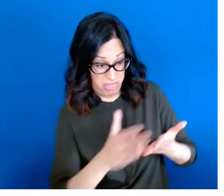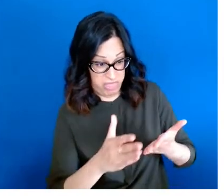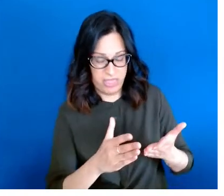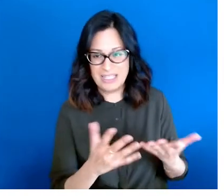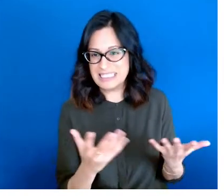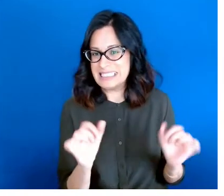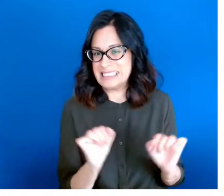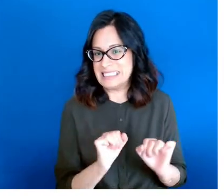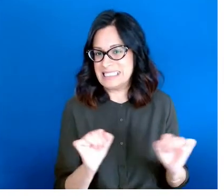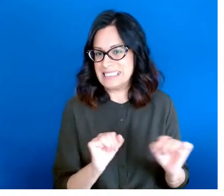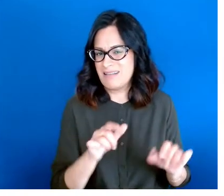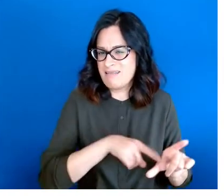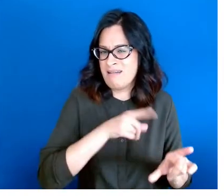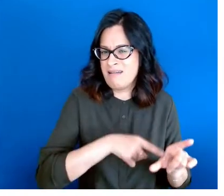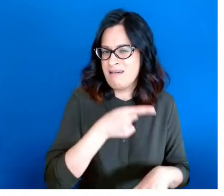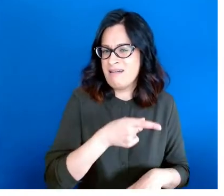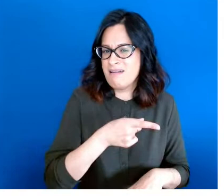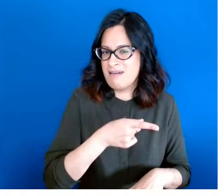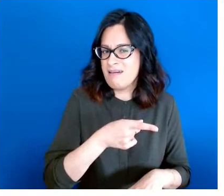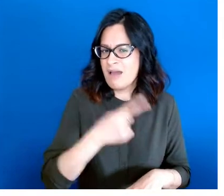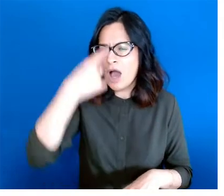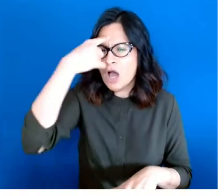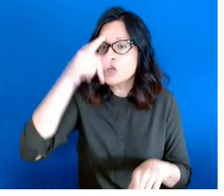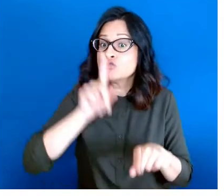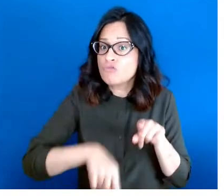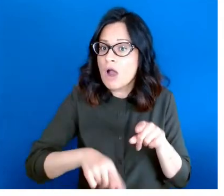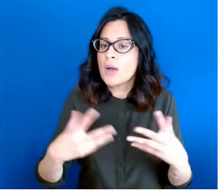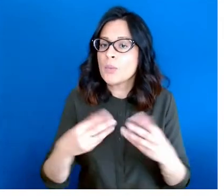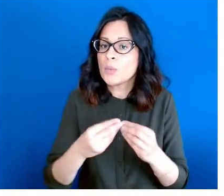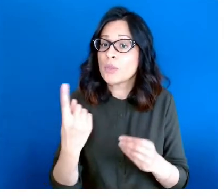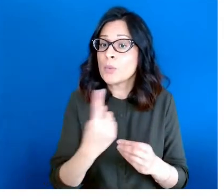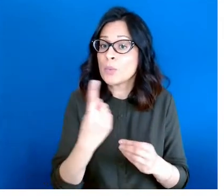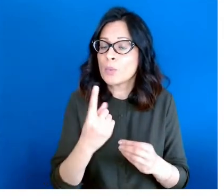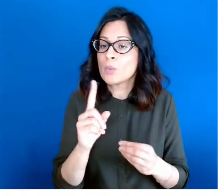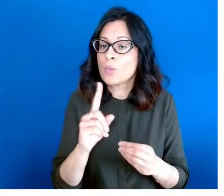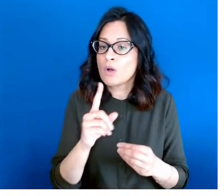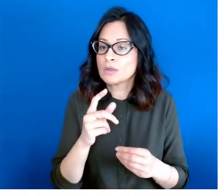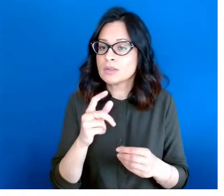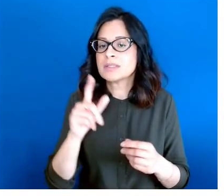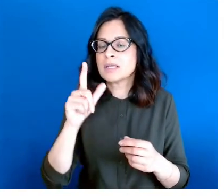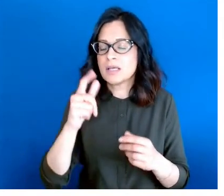I would probably try it with a nasal spray